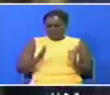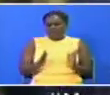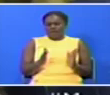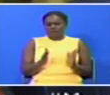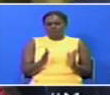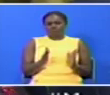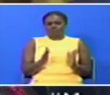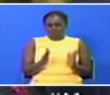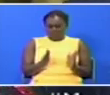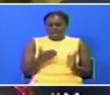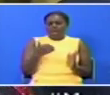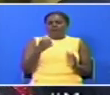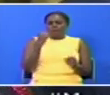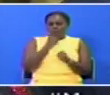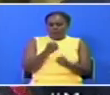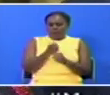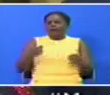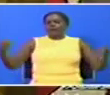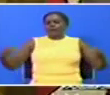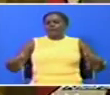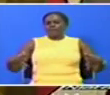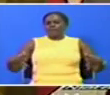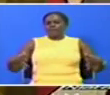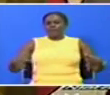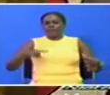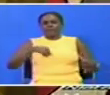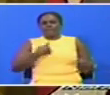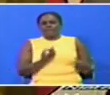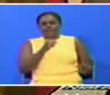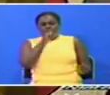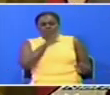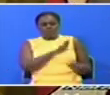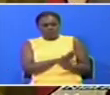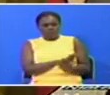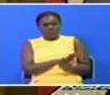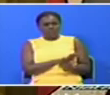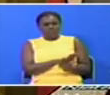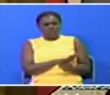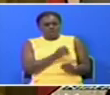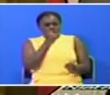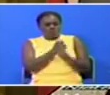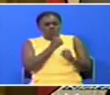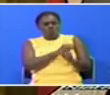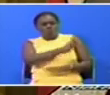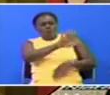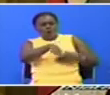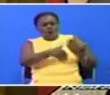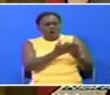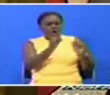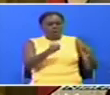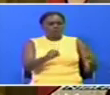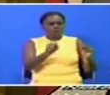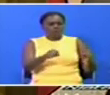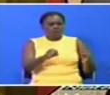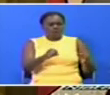appears, has his work cut out. I do promise to do all that is within my powers to push